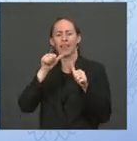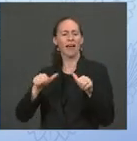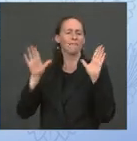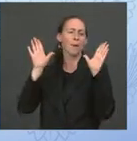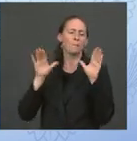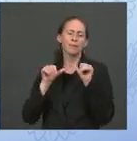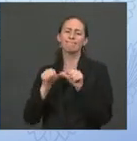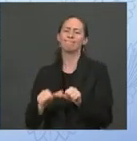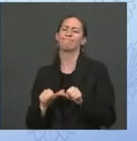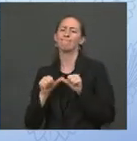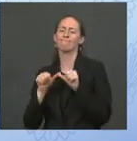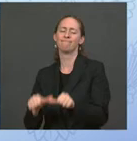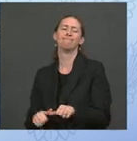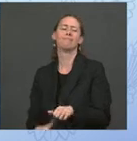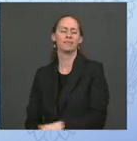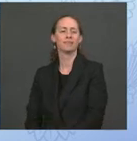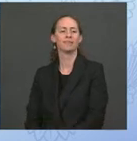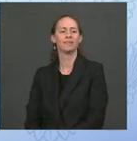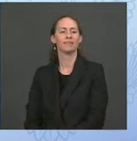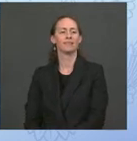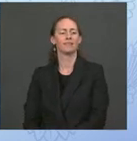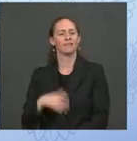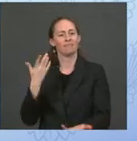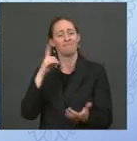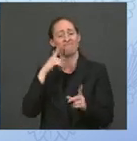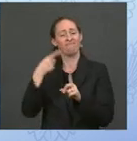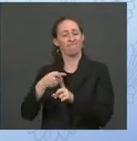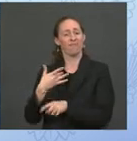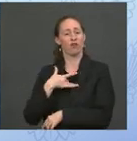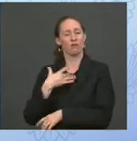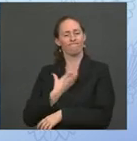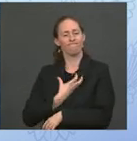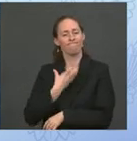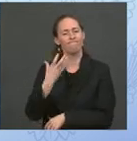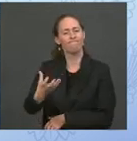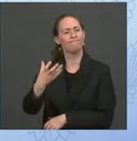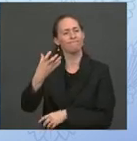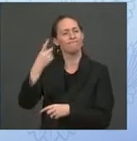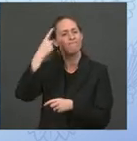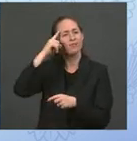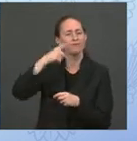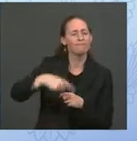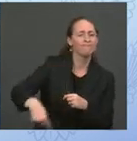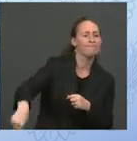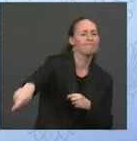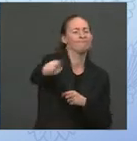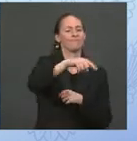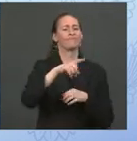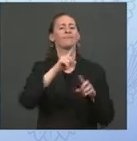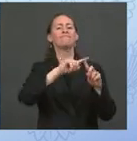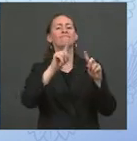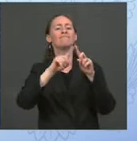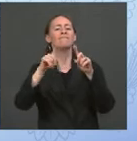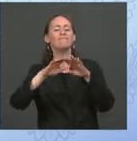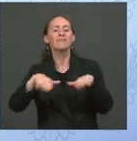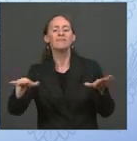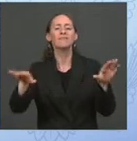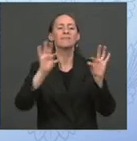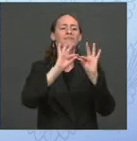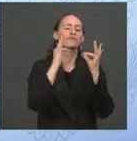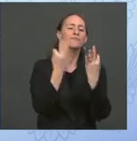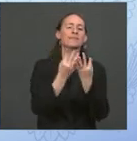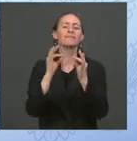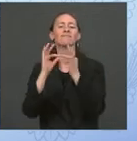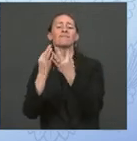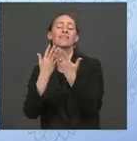With all of my heart, and on behalf of millions of American families, thank you for